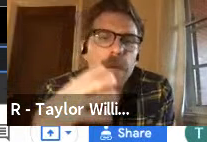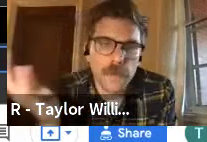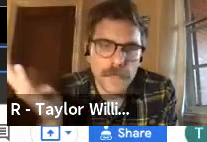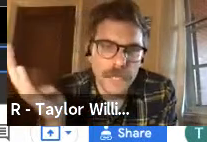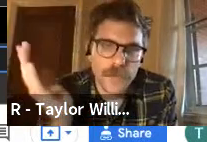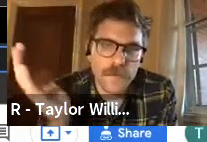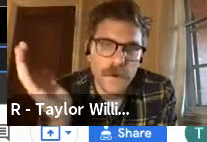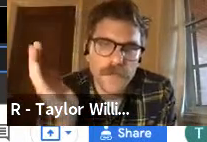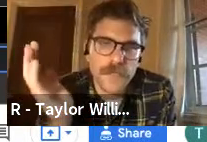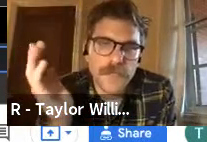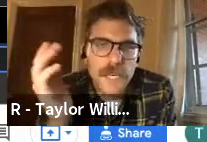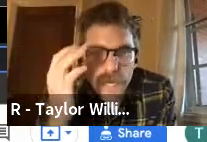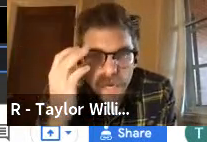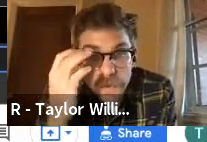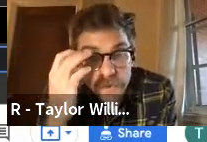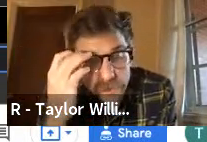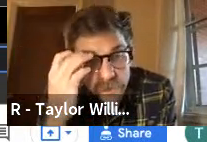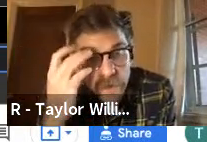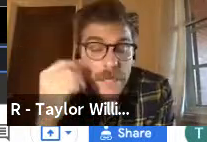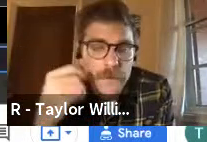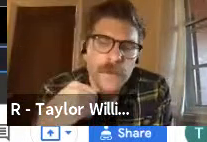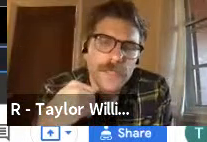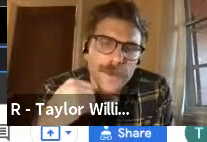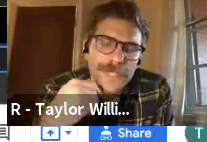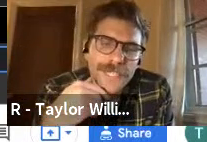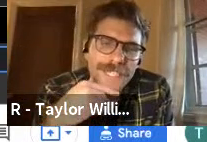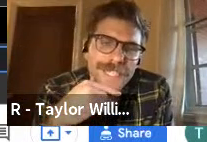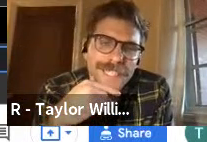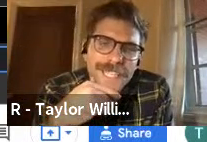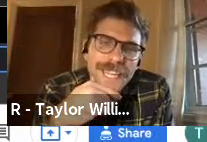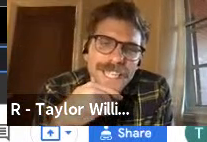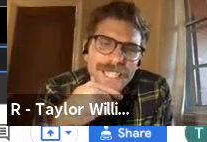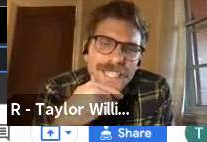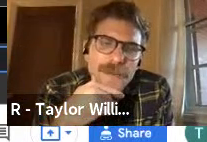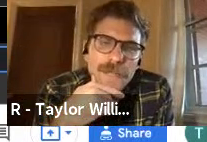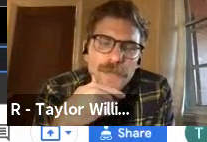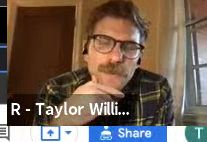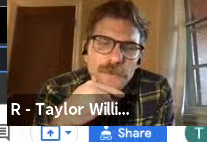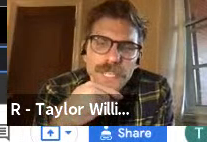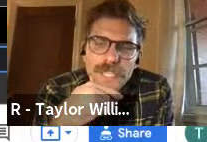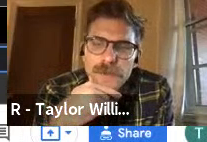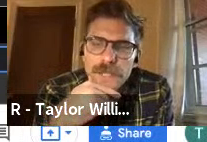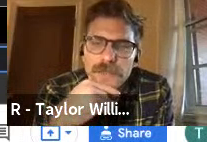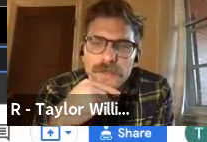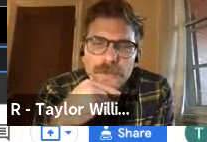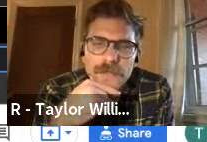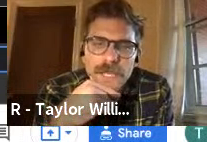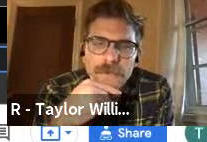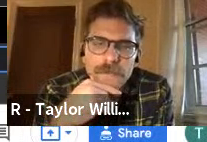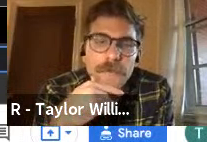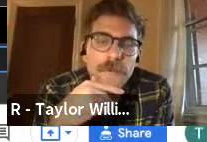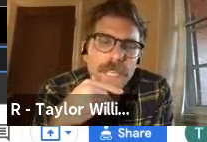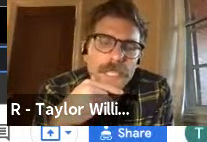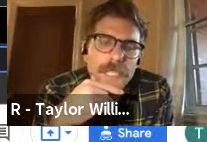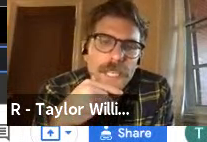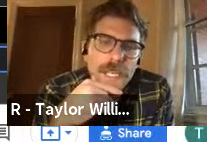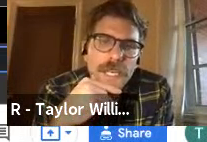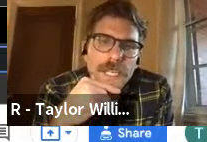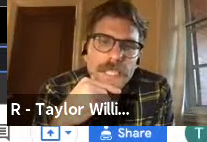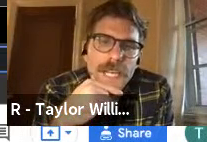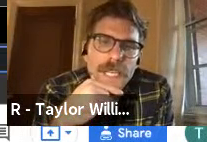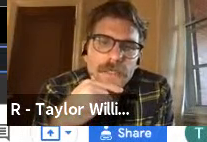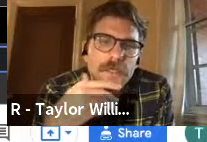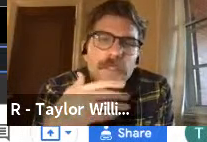and the implementation partners. And I think there's a very important note here that I had mentioned briefly and just want to